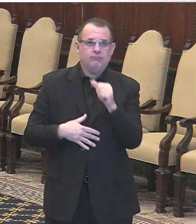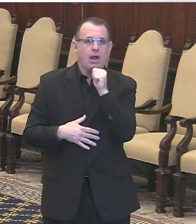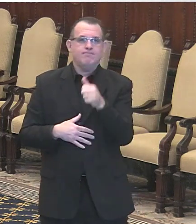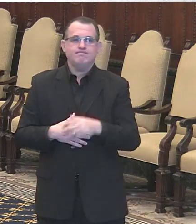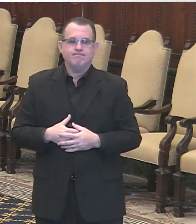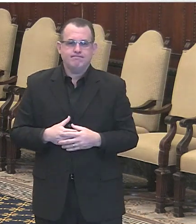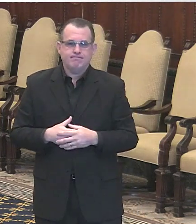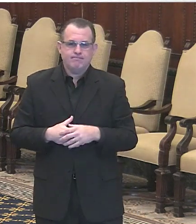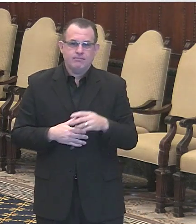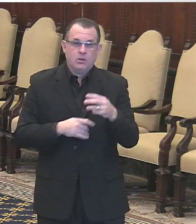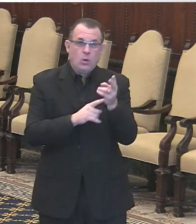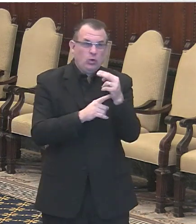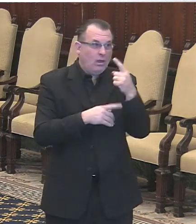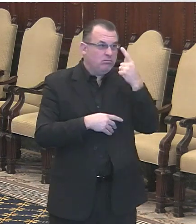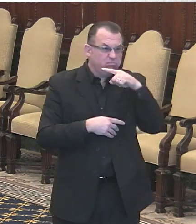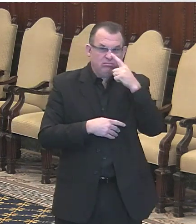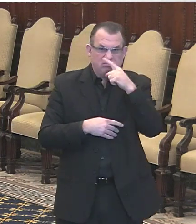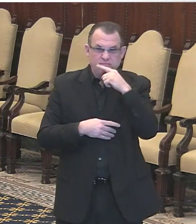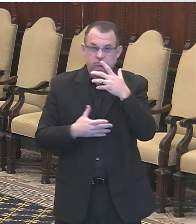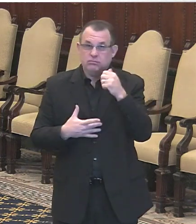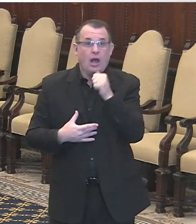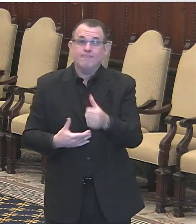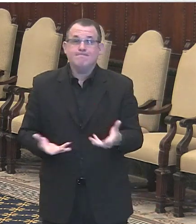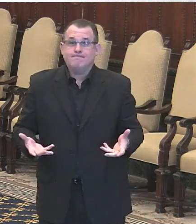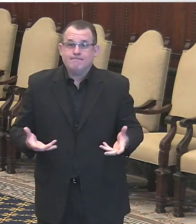staying in a hotel now as opposed to not.